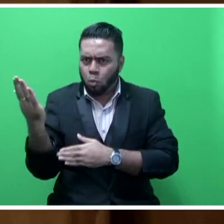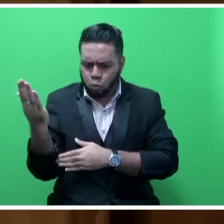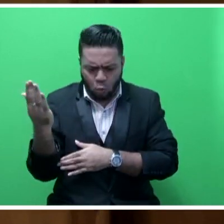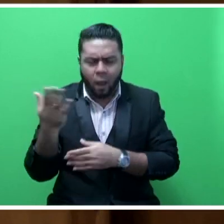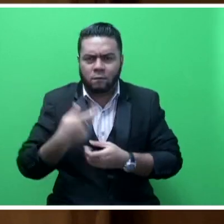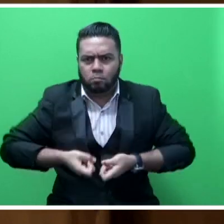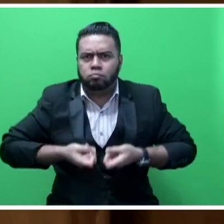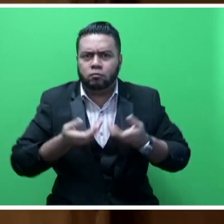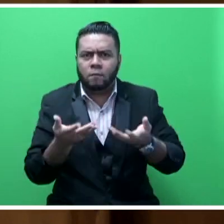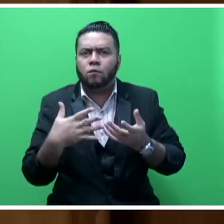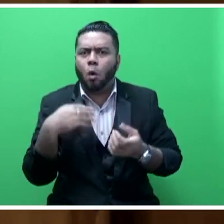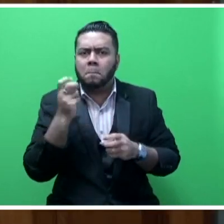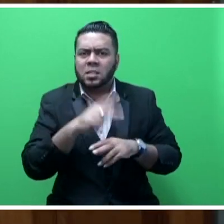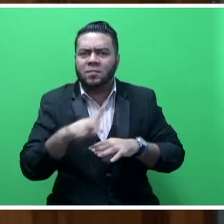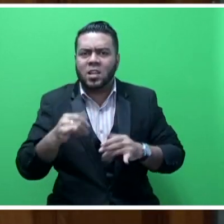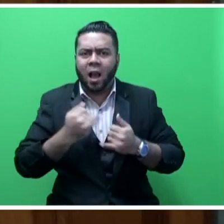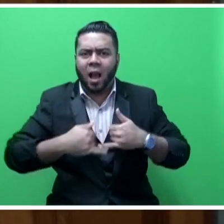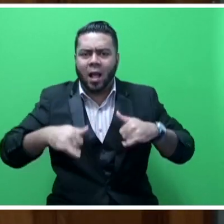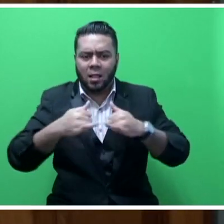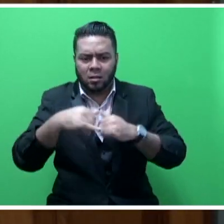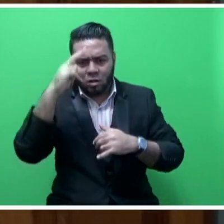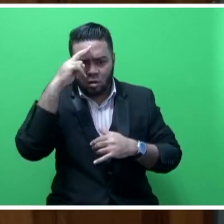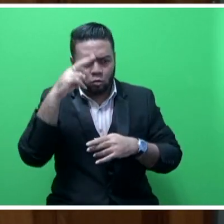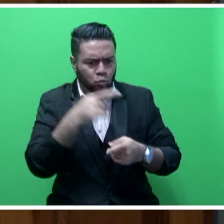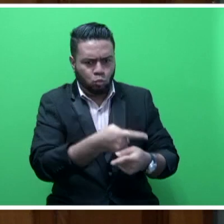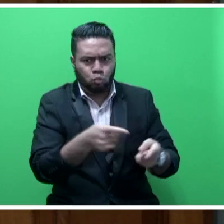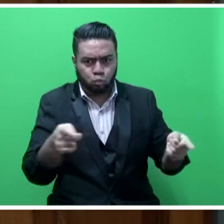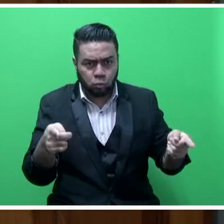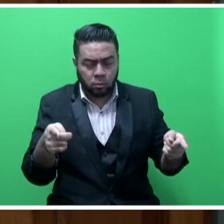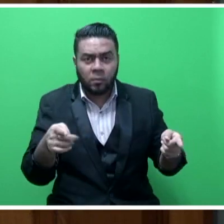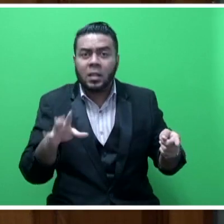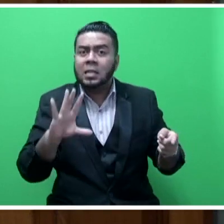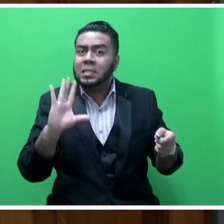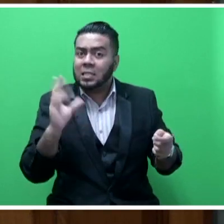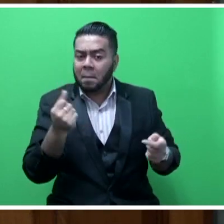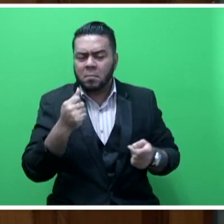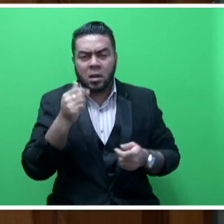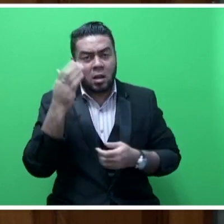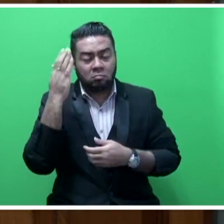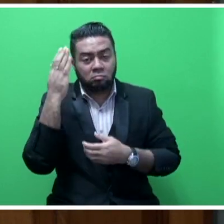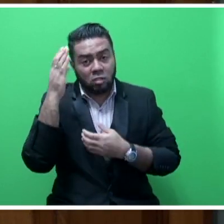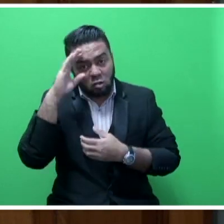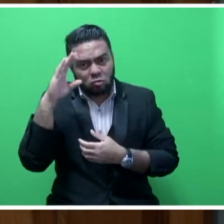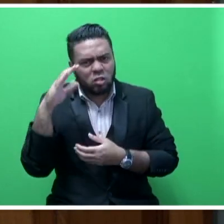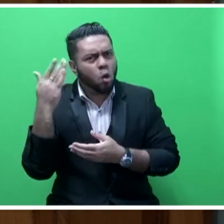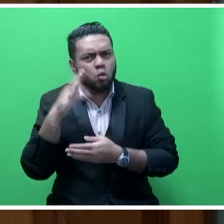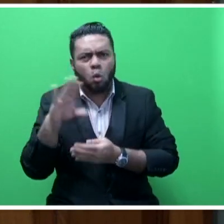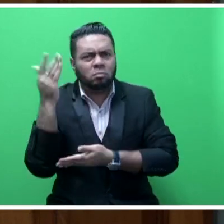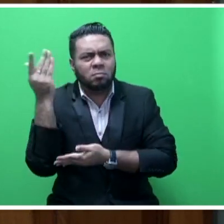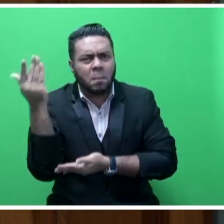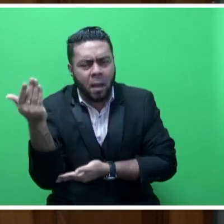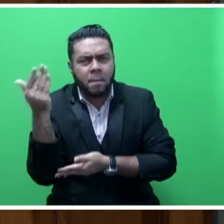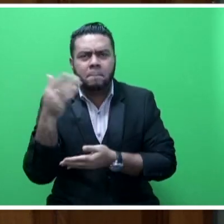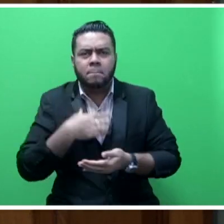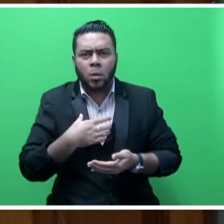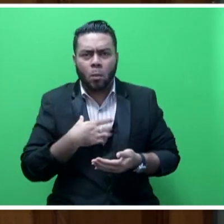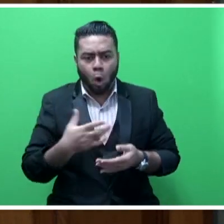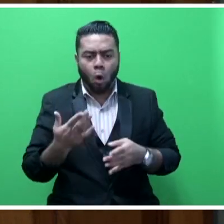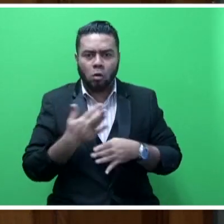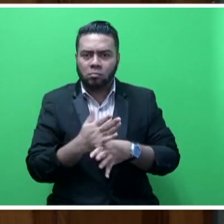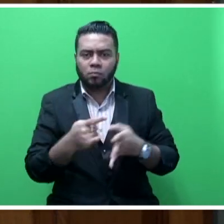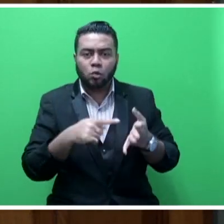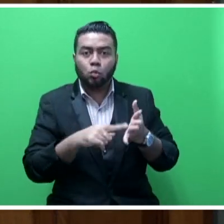nations. While some countries are not heavily dependent on tuna, it is important to acknowledge